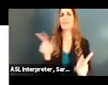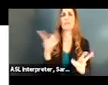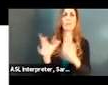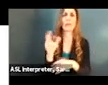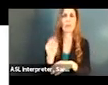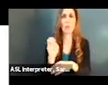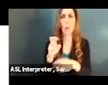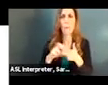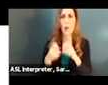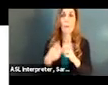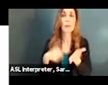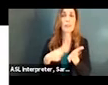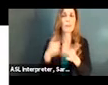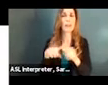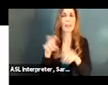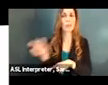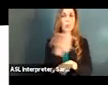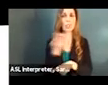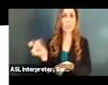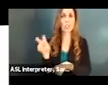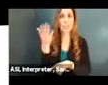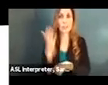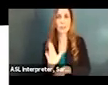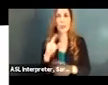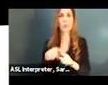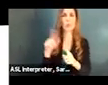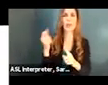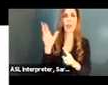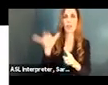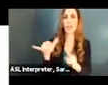Some people aren't able to switch between speaker and gallery mode.